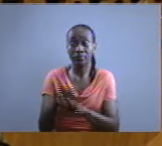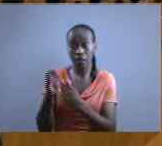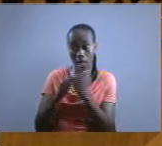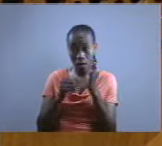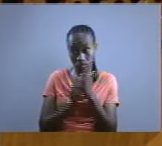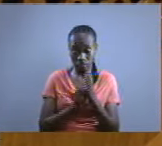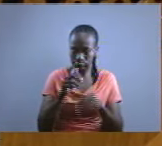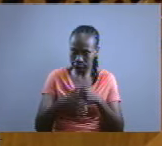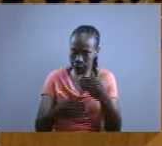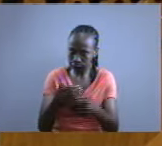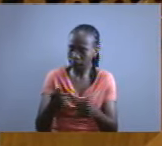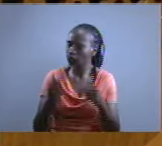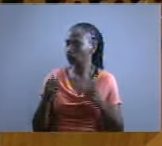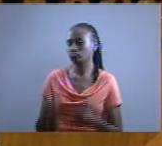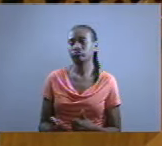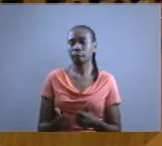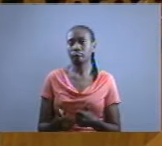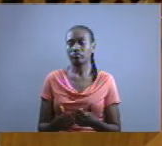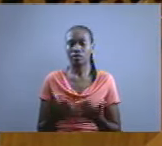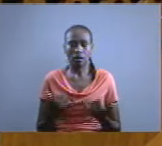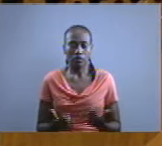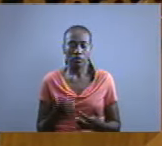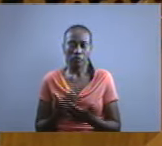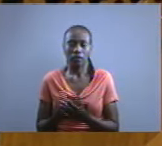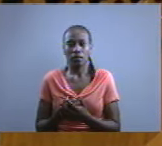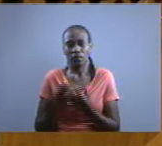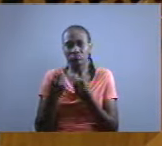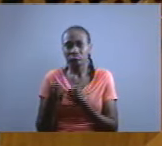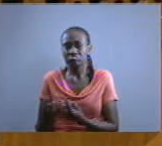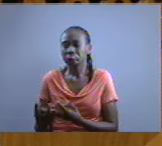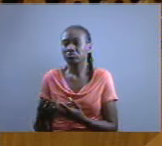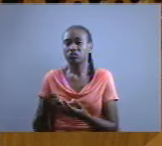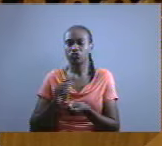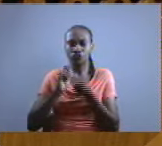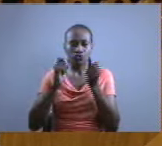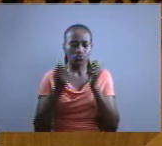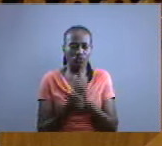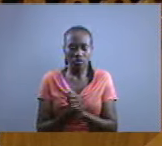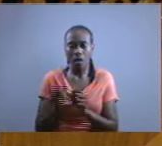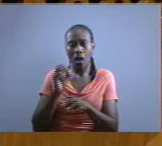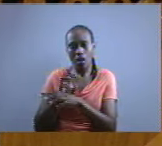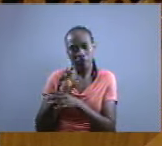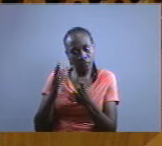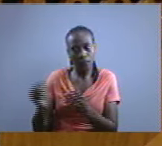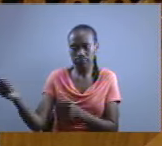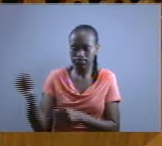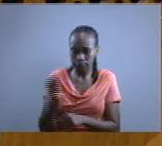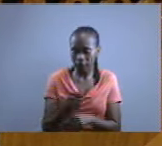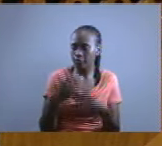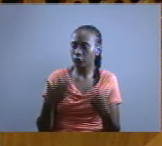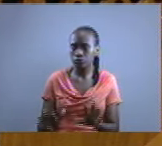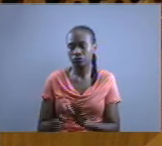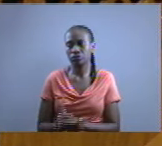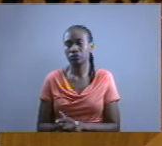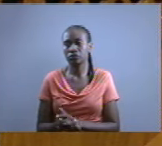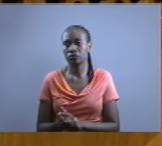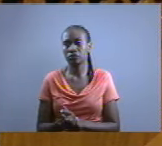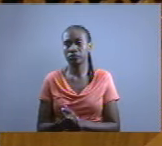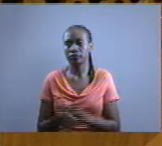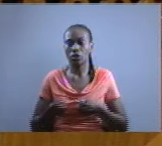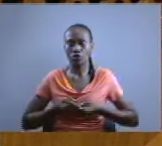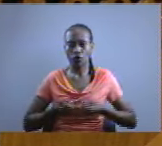act. As we can count, the transactional advisor was appointed and the launching